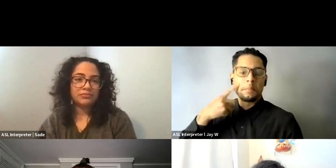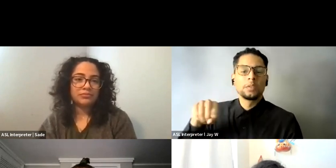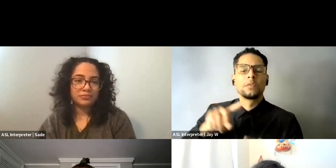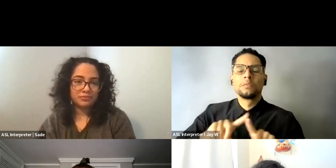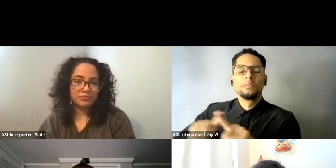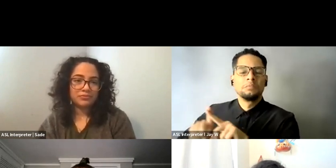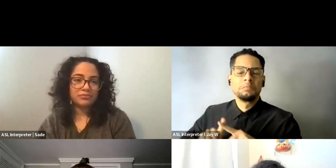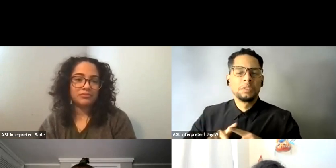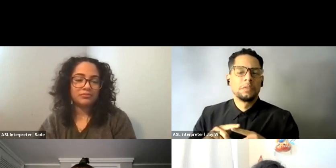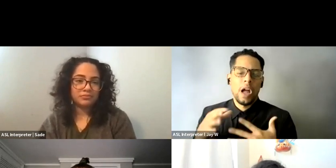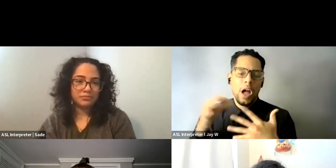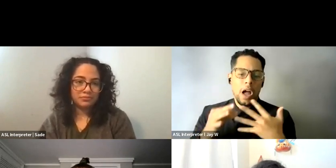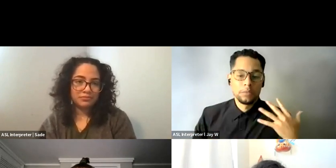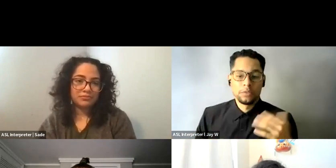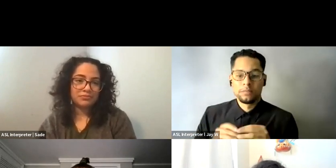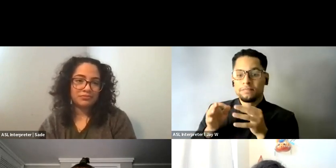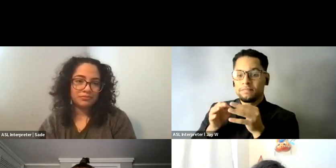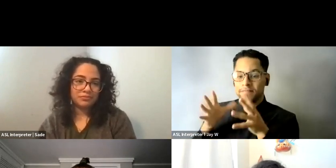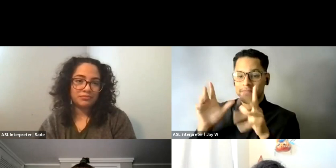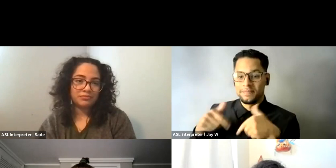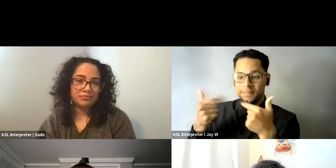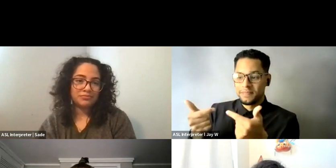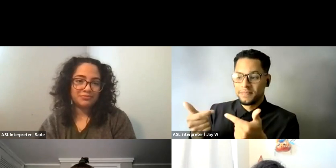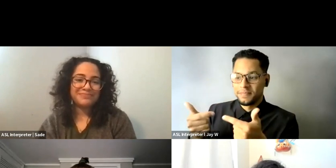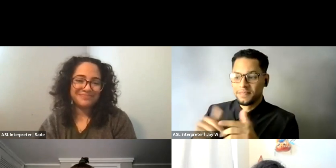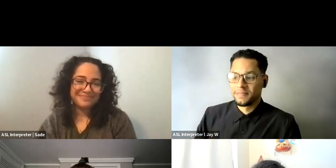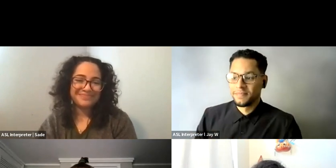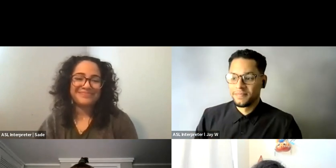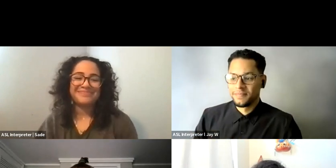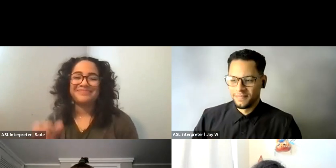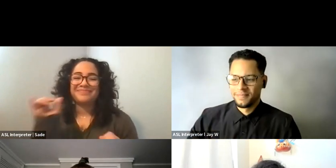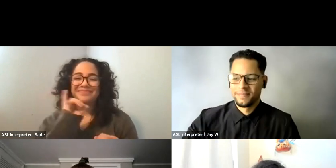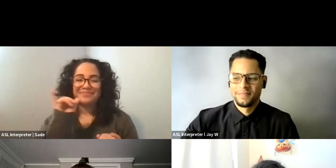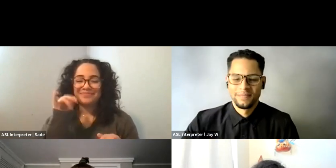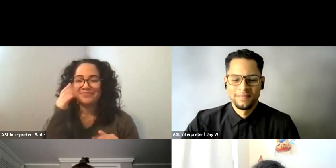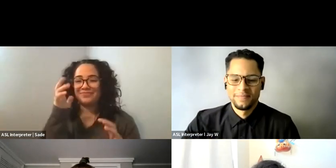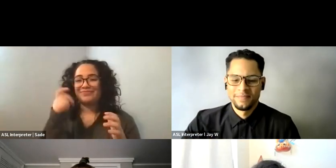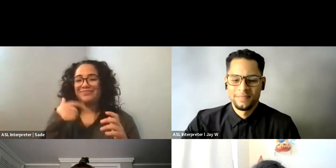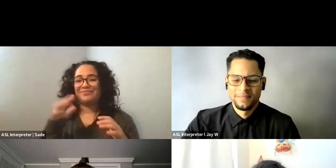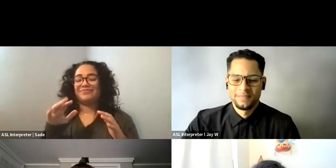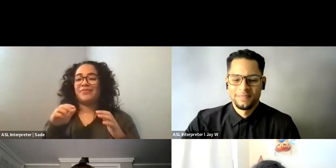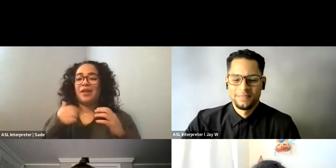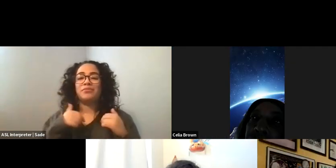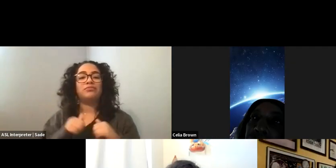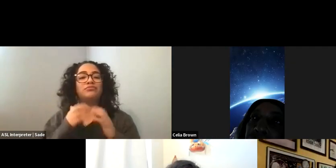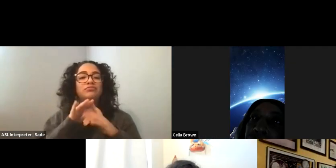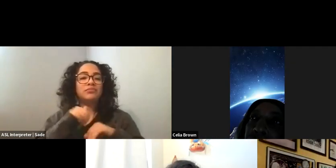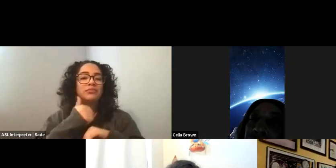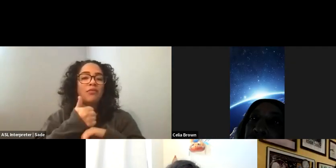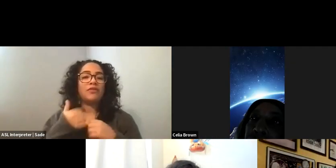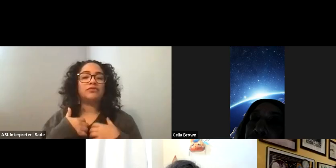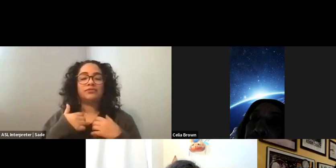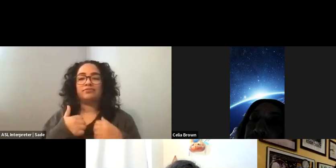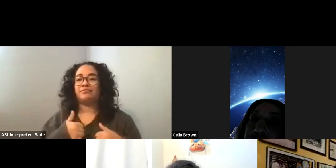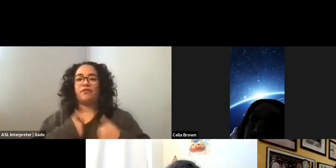also want to say that I'm founder of Surviving Race, the injustice